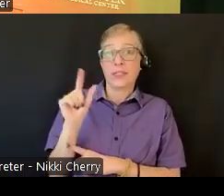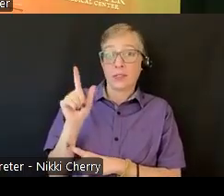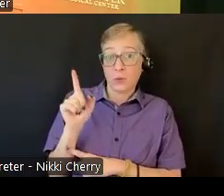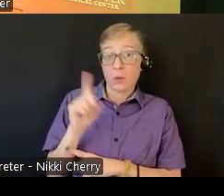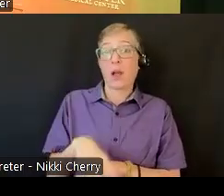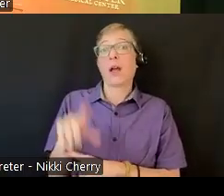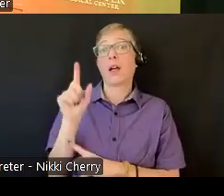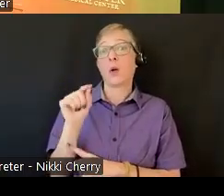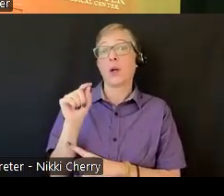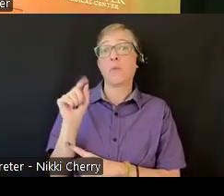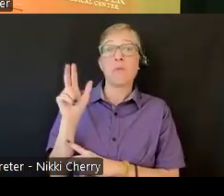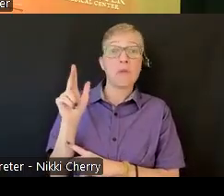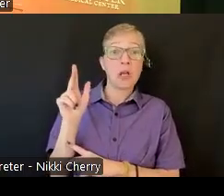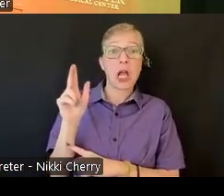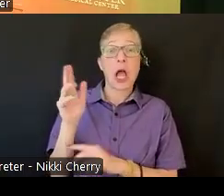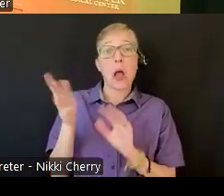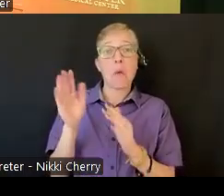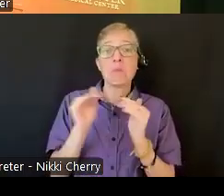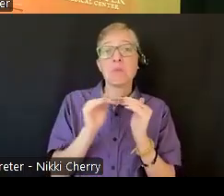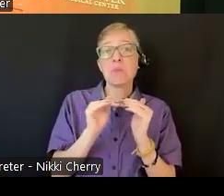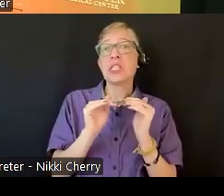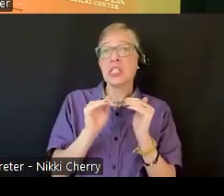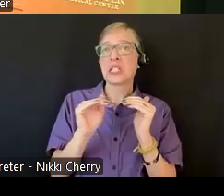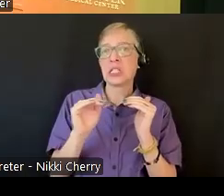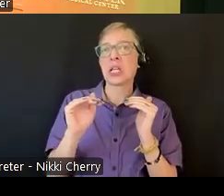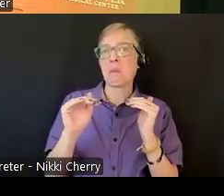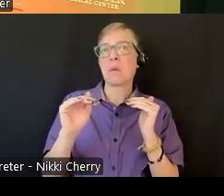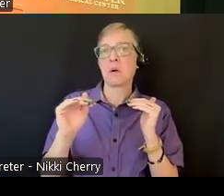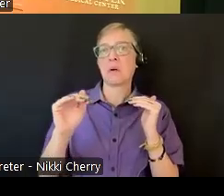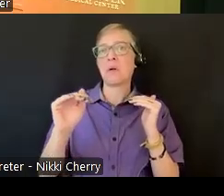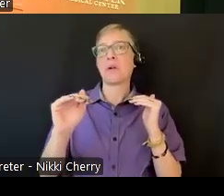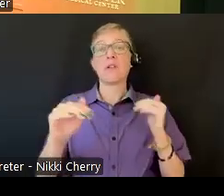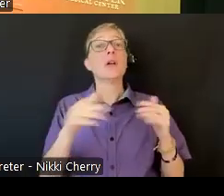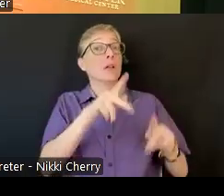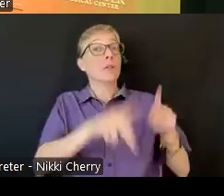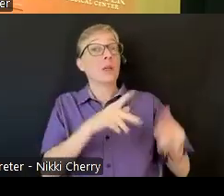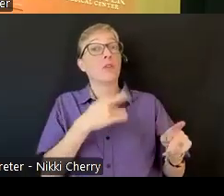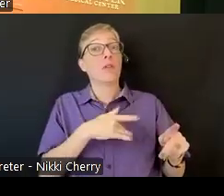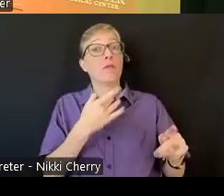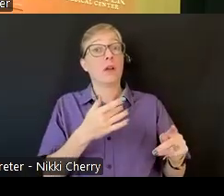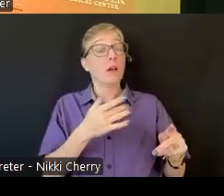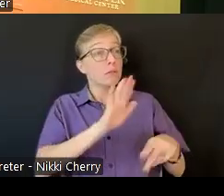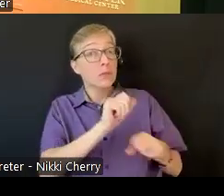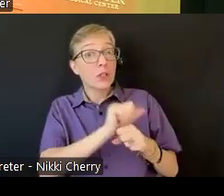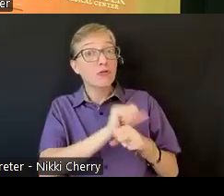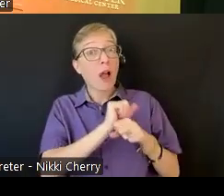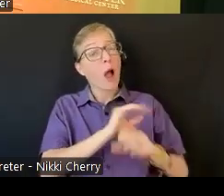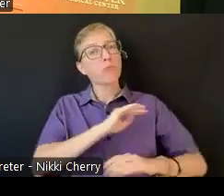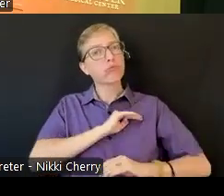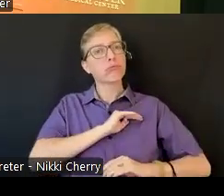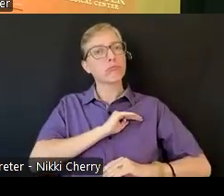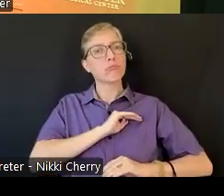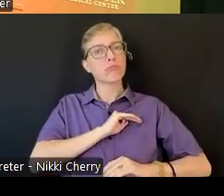people feeling that they are satisfied with their current jobs, both staff and faculty members.